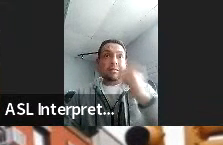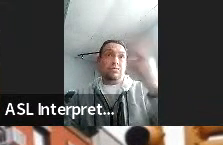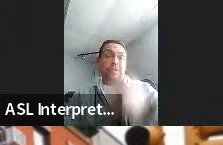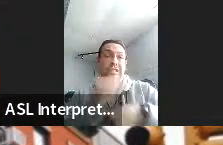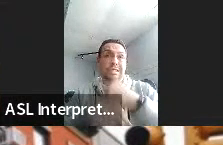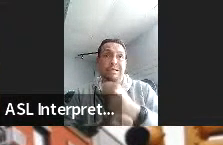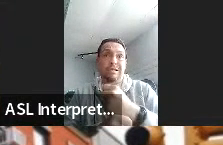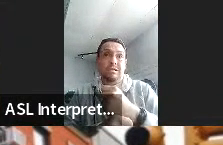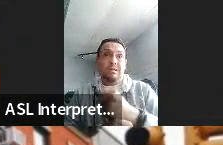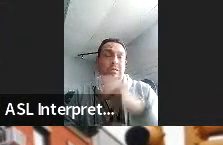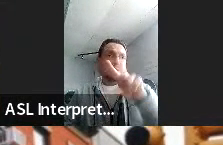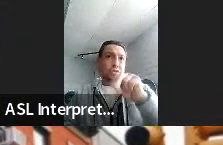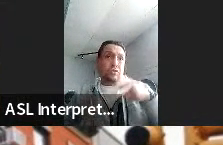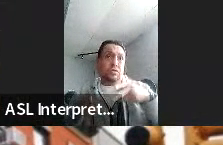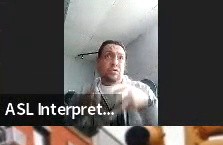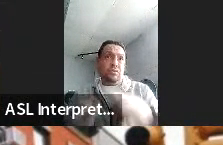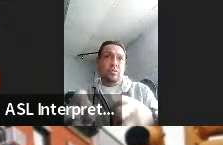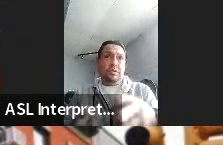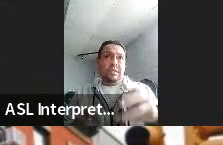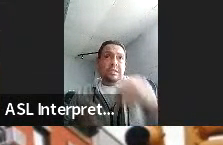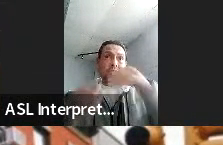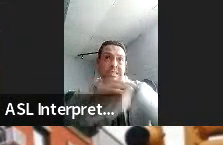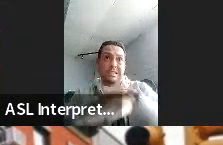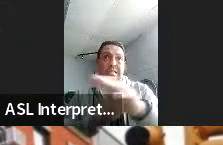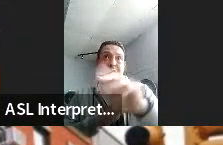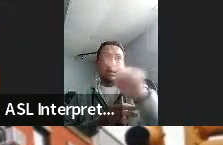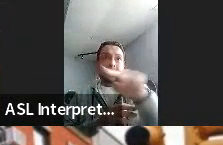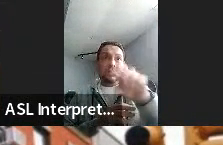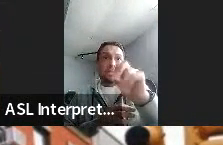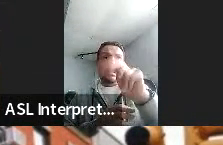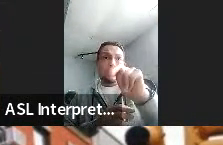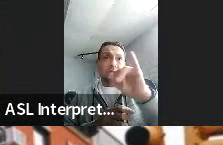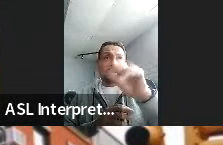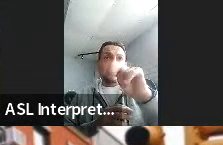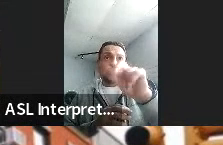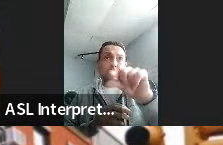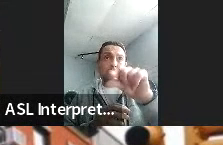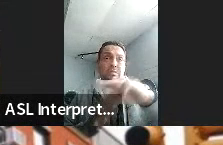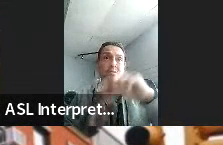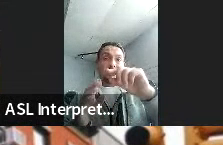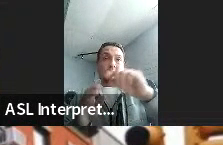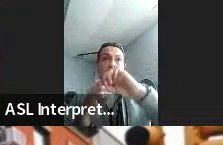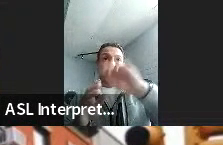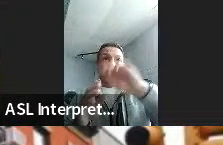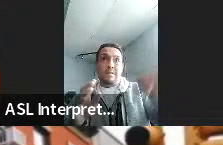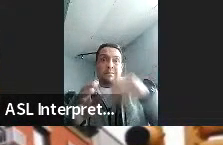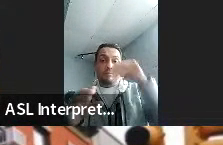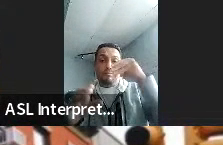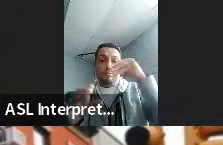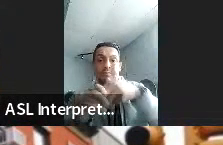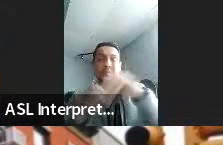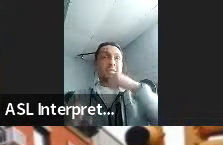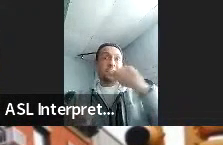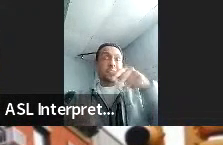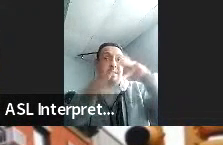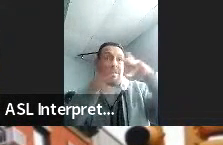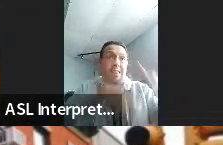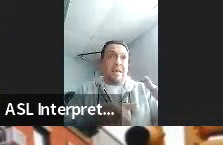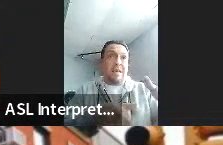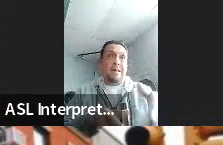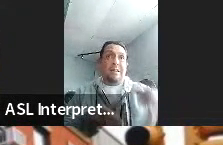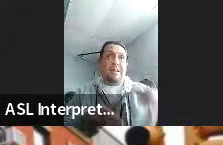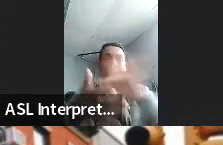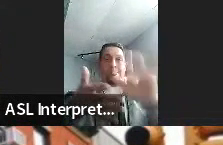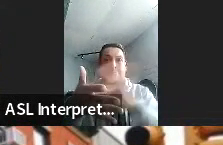to reactivate and reoccupy this form of commercial space. And so it would have to remain vacant. And we think this is a clear